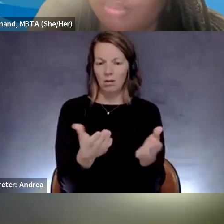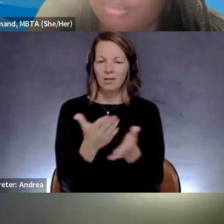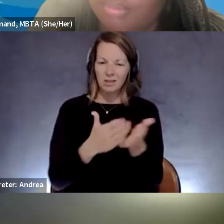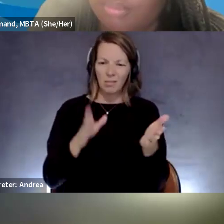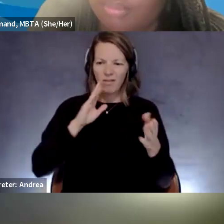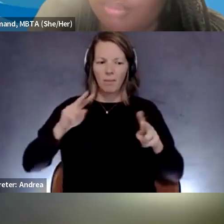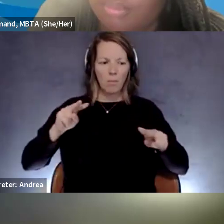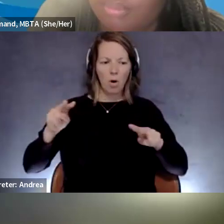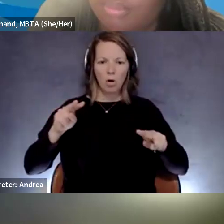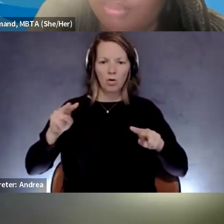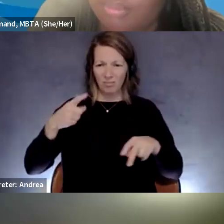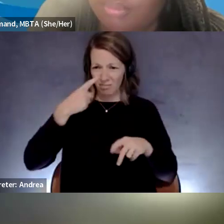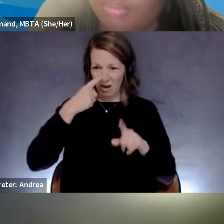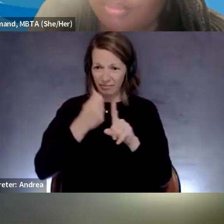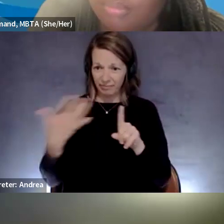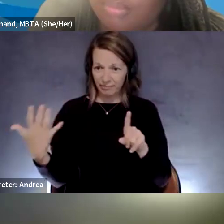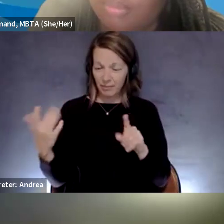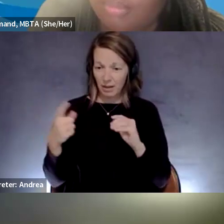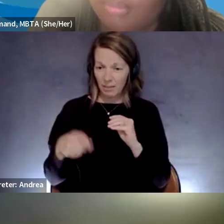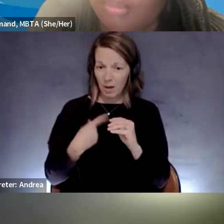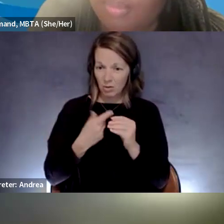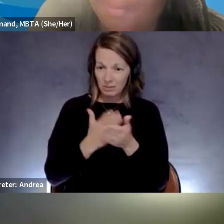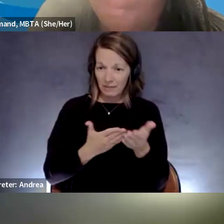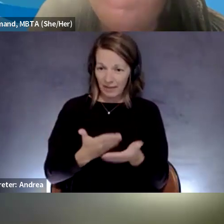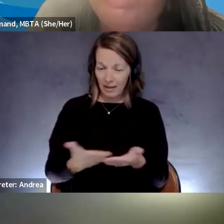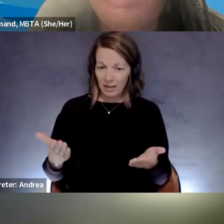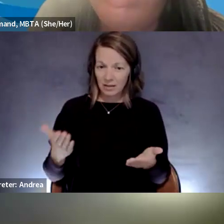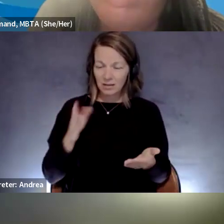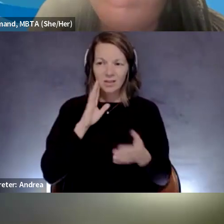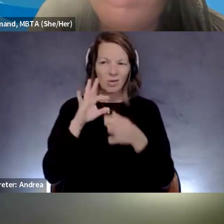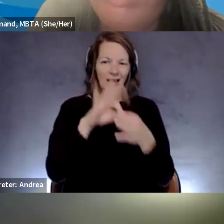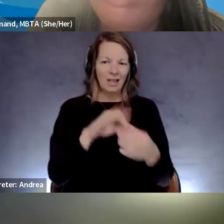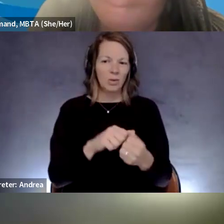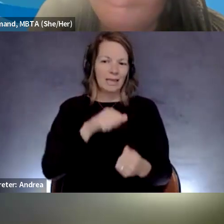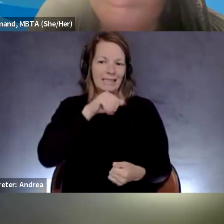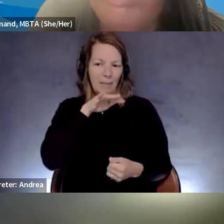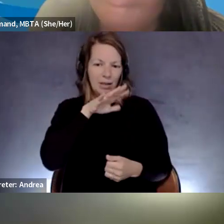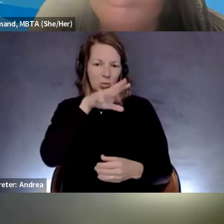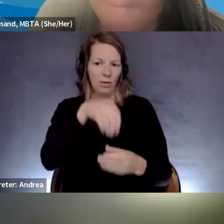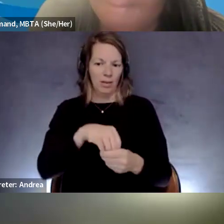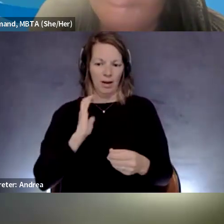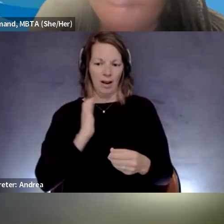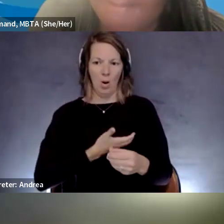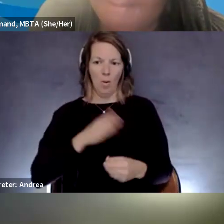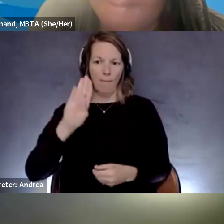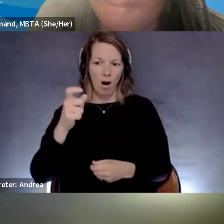monitoring as well. Can you talk a little bit about some of the things that as it relates to contaminants within our box in the